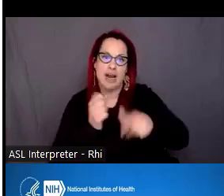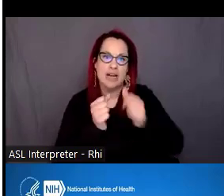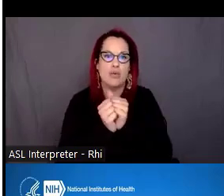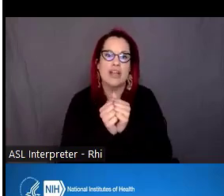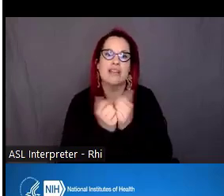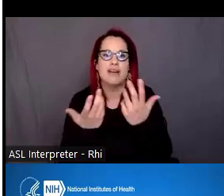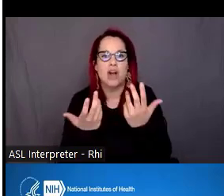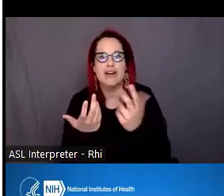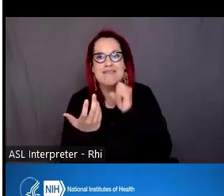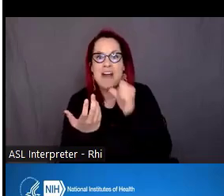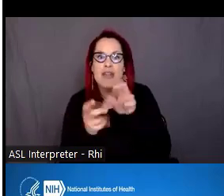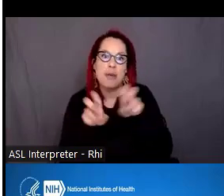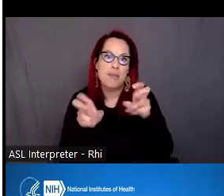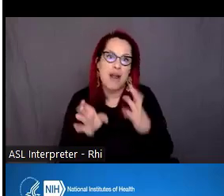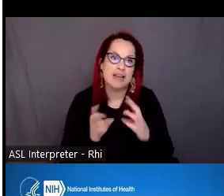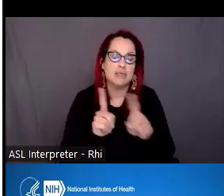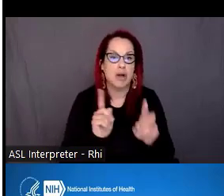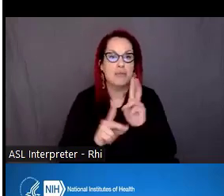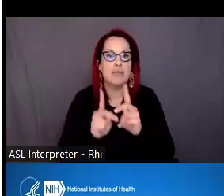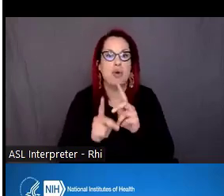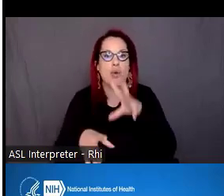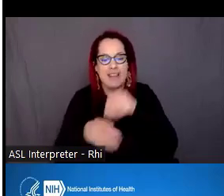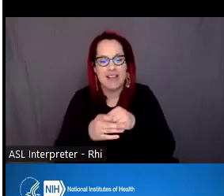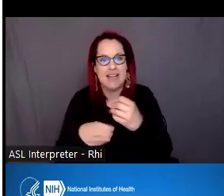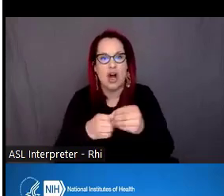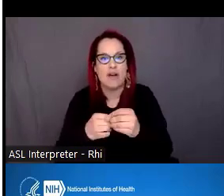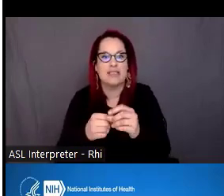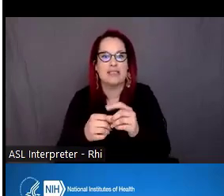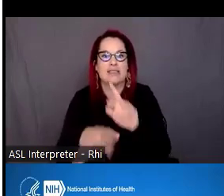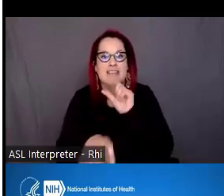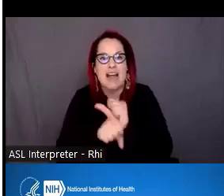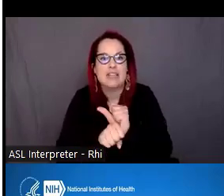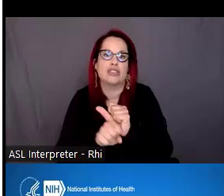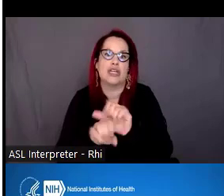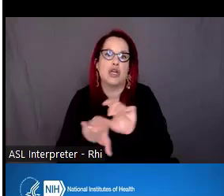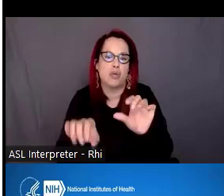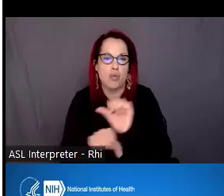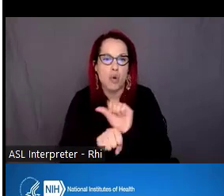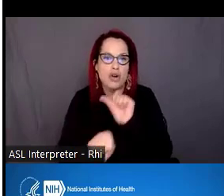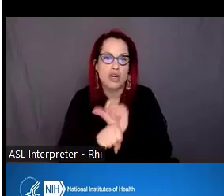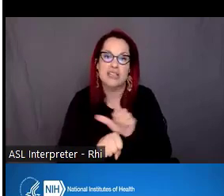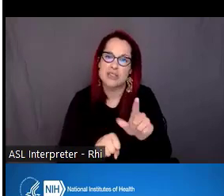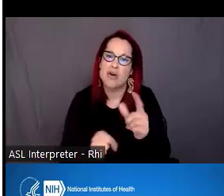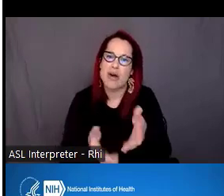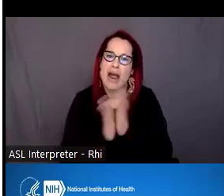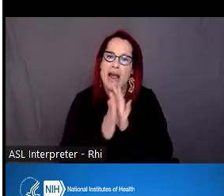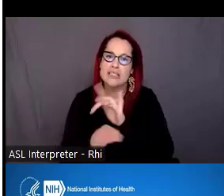folks that are really in the offices doing the real work. And so please ask early and ask nicely.